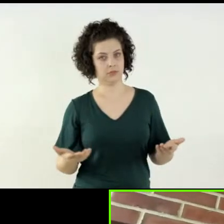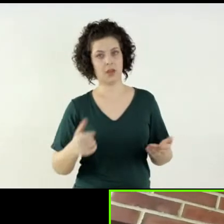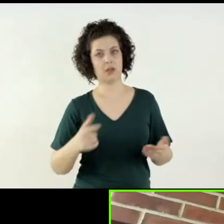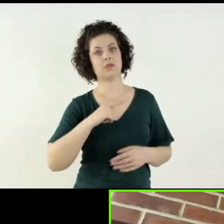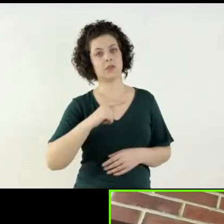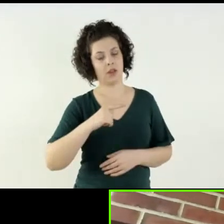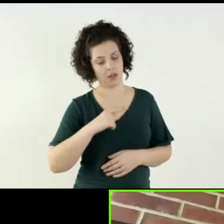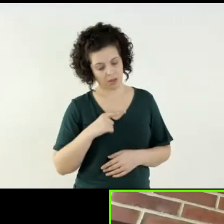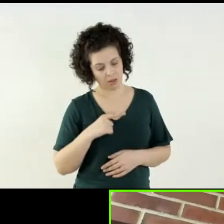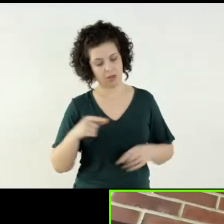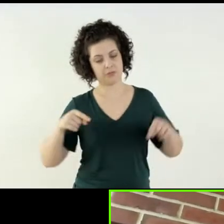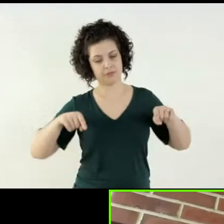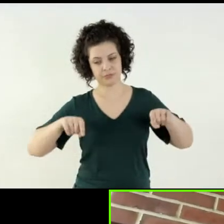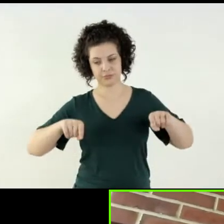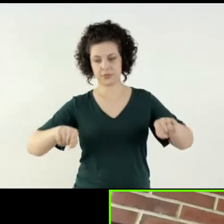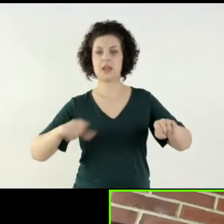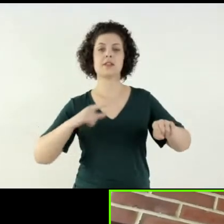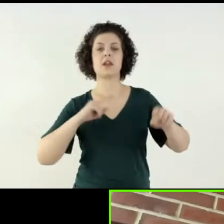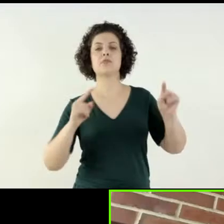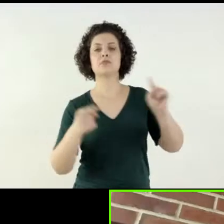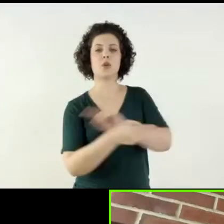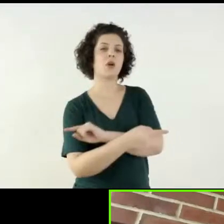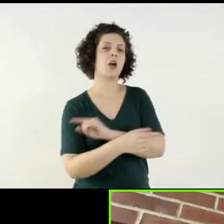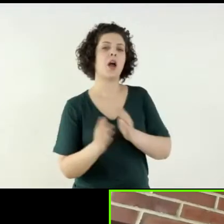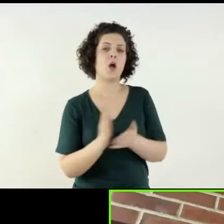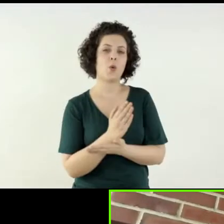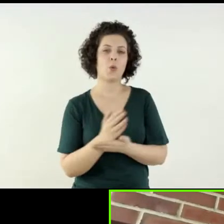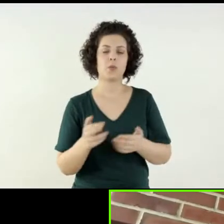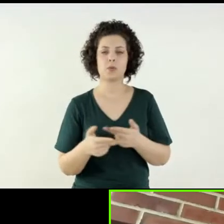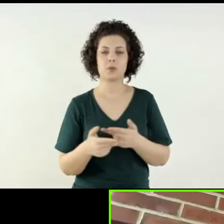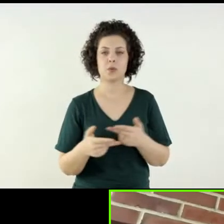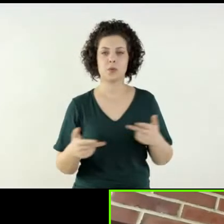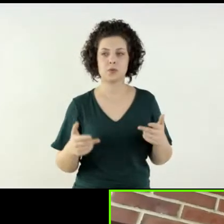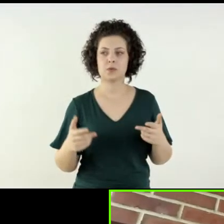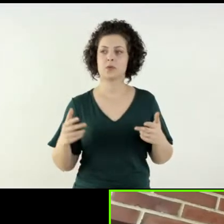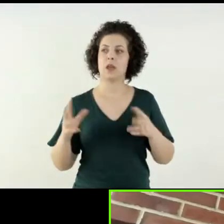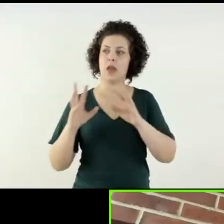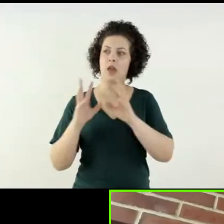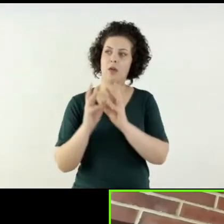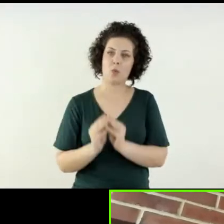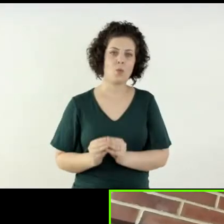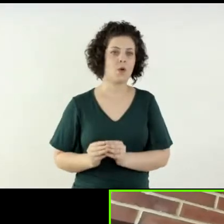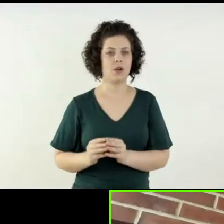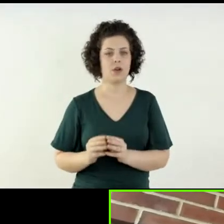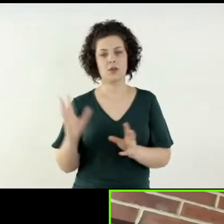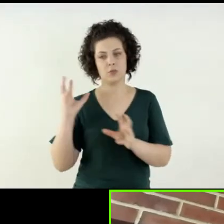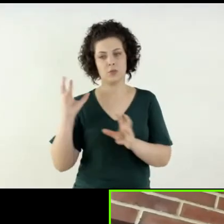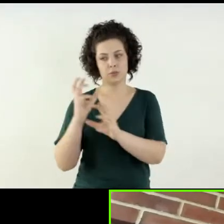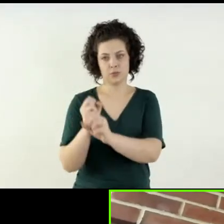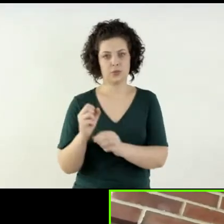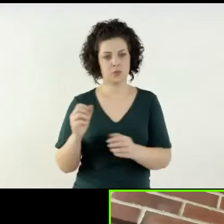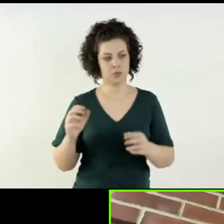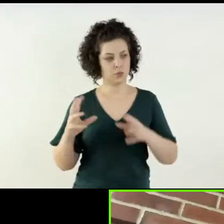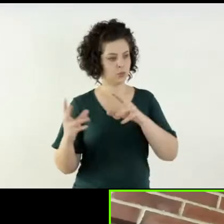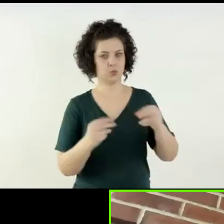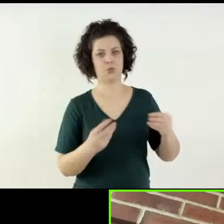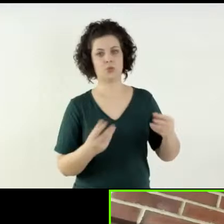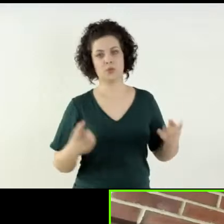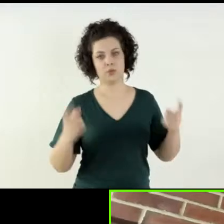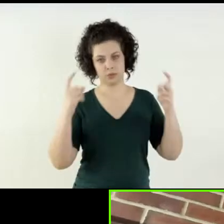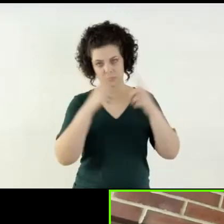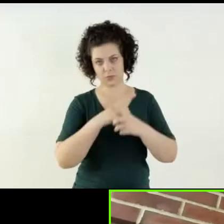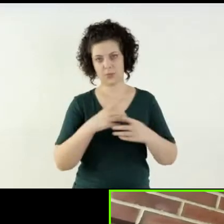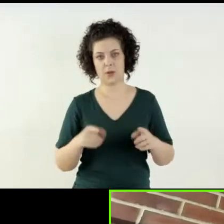wholesale. The last thing I'll say on this is, well, I'll refer to a piece that I wrote for Aperture a few years ago